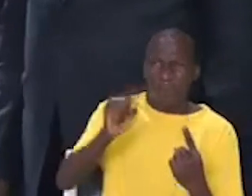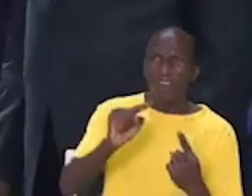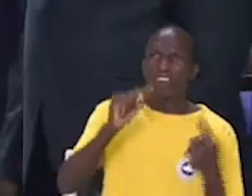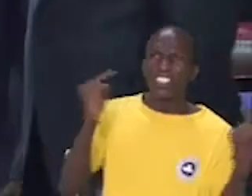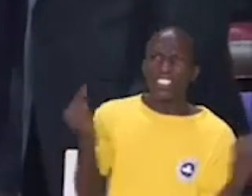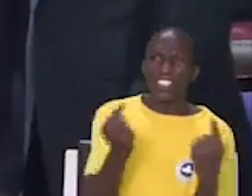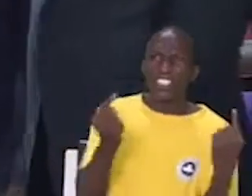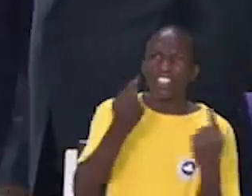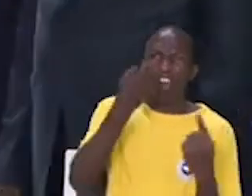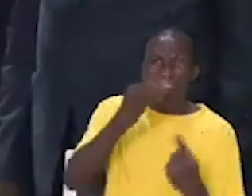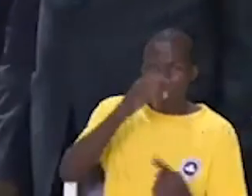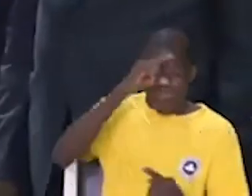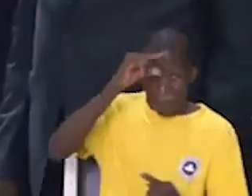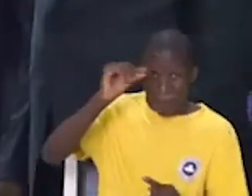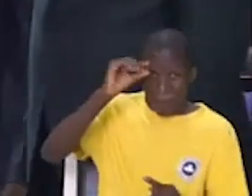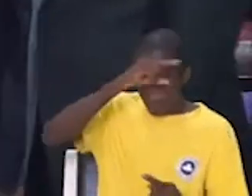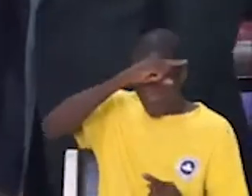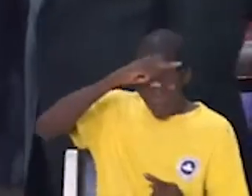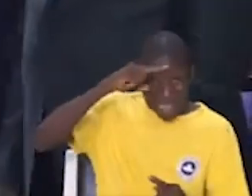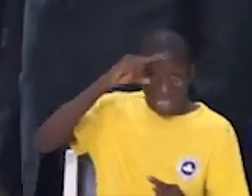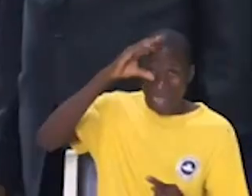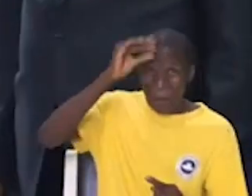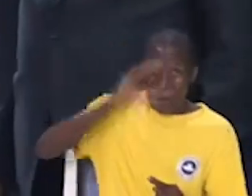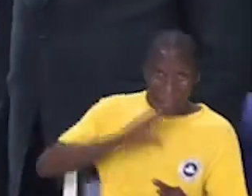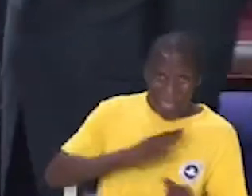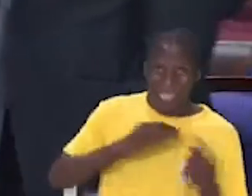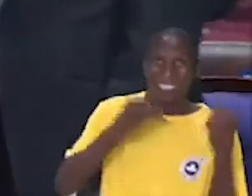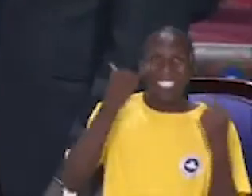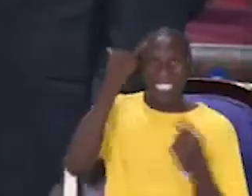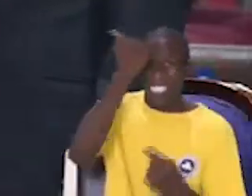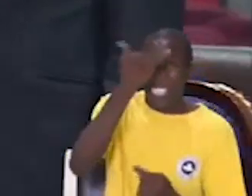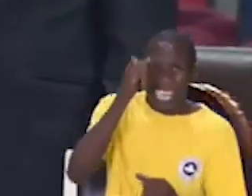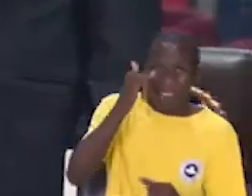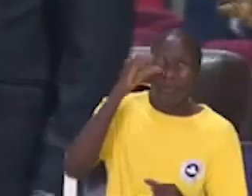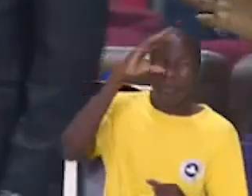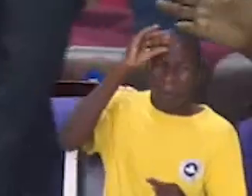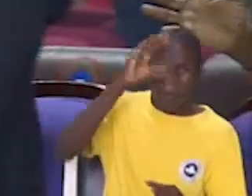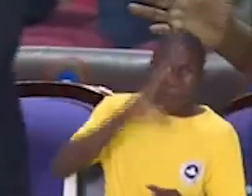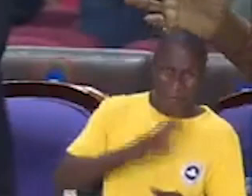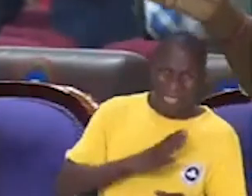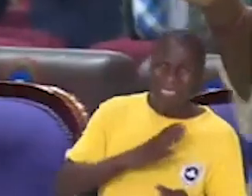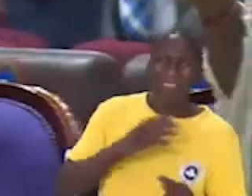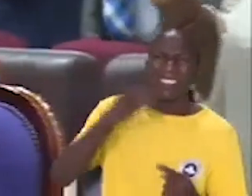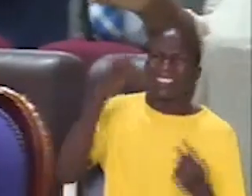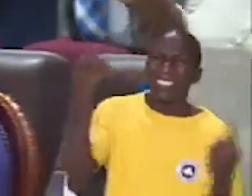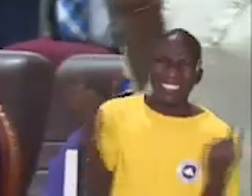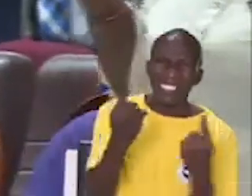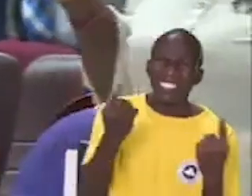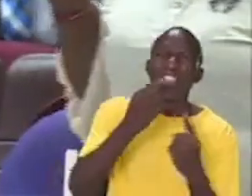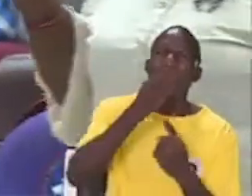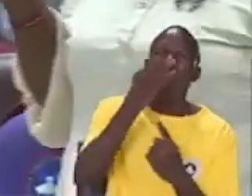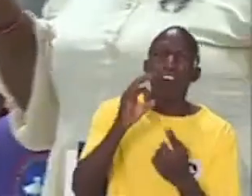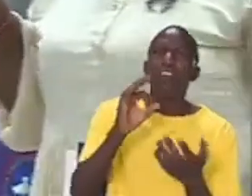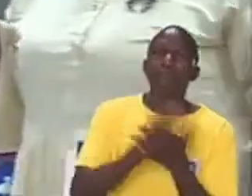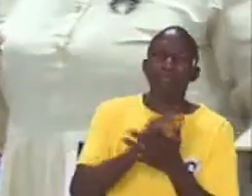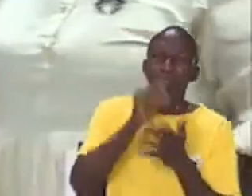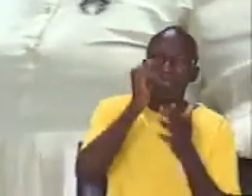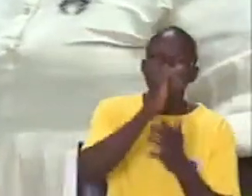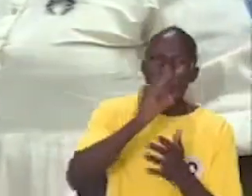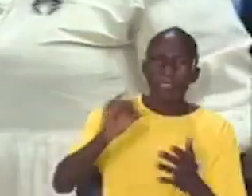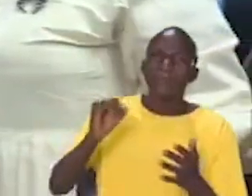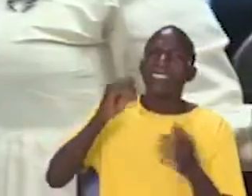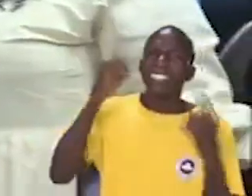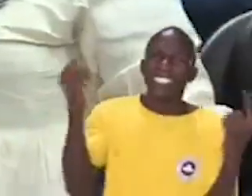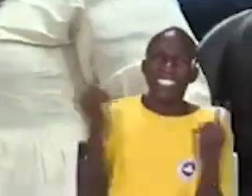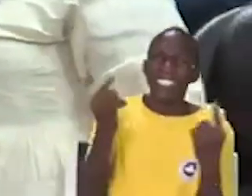black men and the sins of yellow men and the sins of brown men and the sins of the believing and the sins of